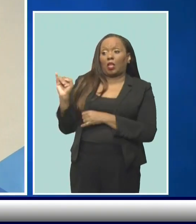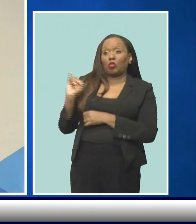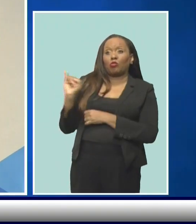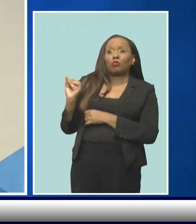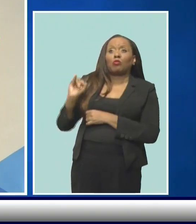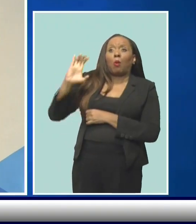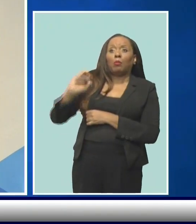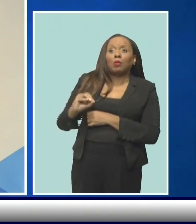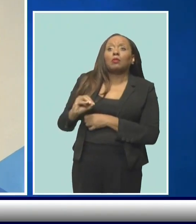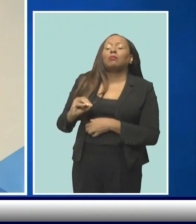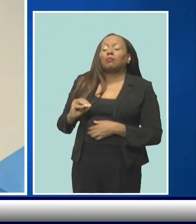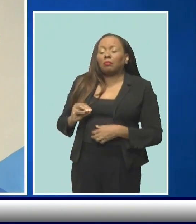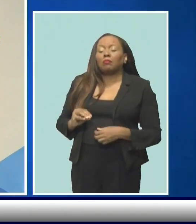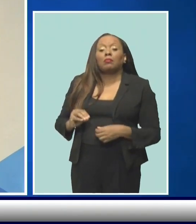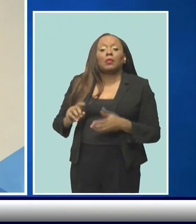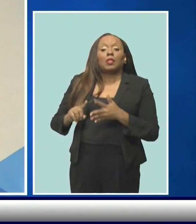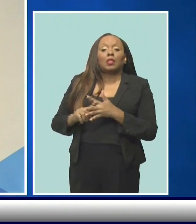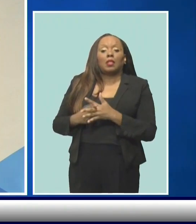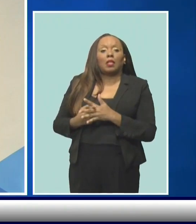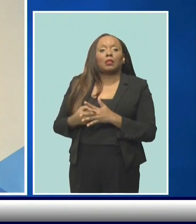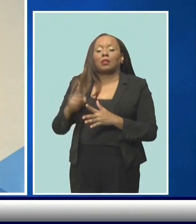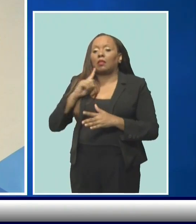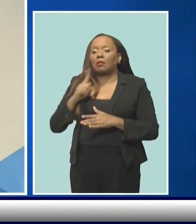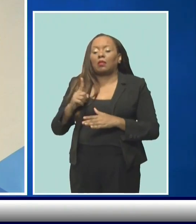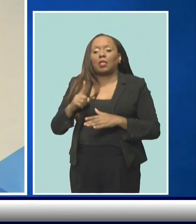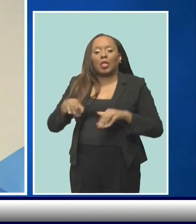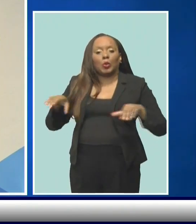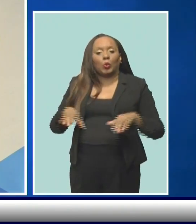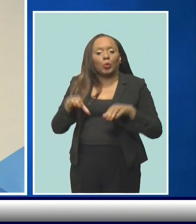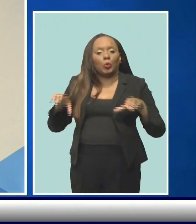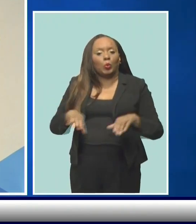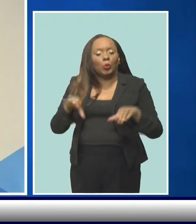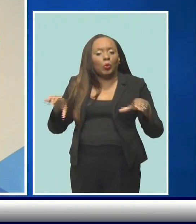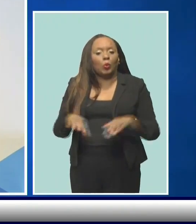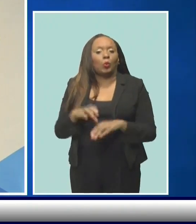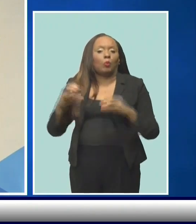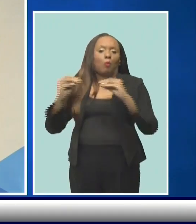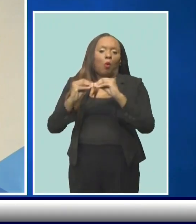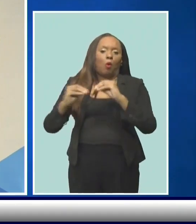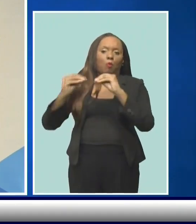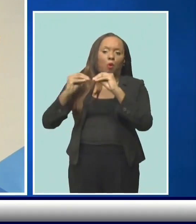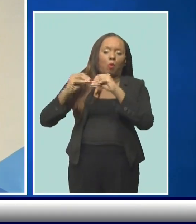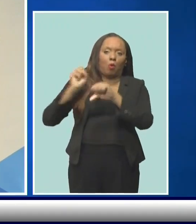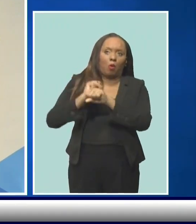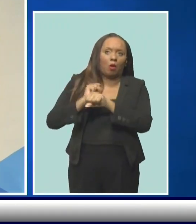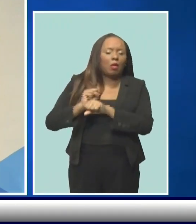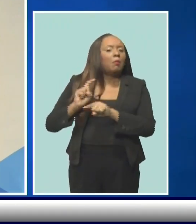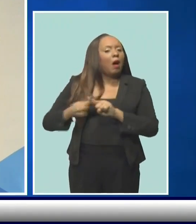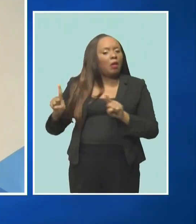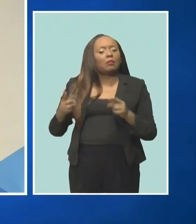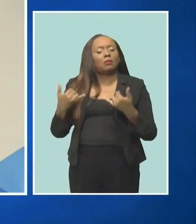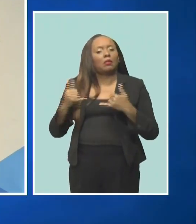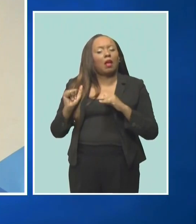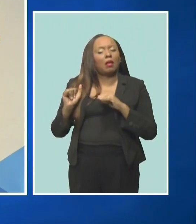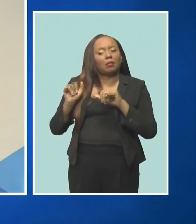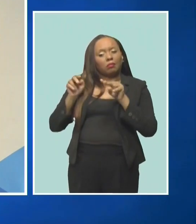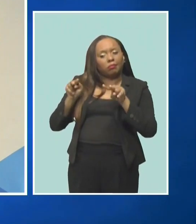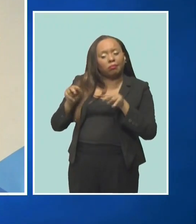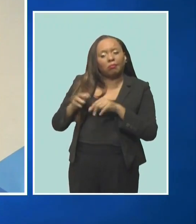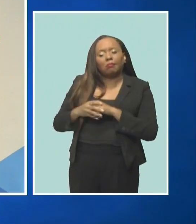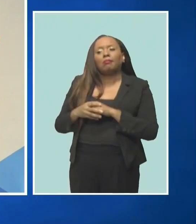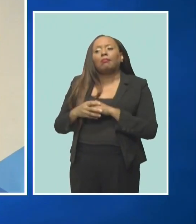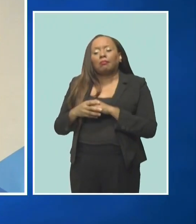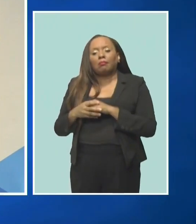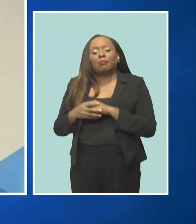have started to scale up their presence in Barbados. However, we remain vigilant and responsive to